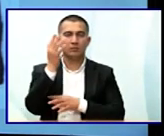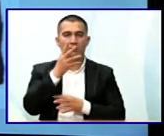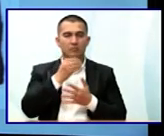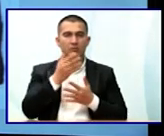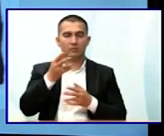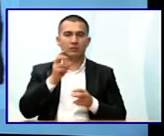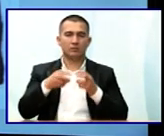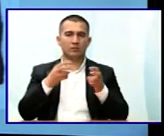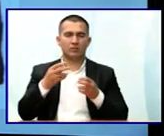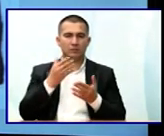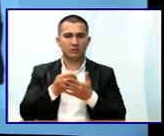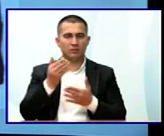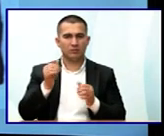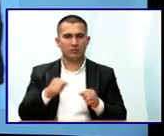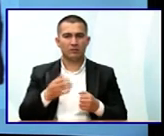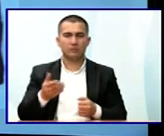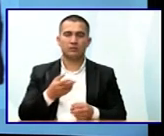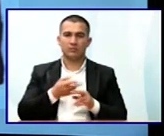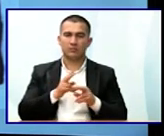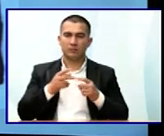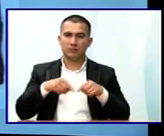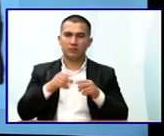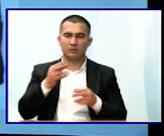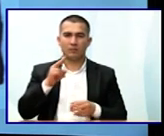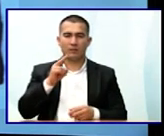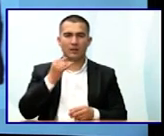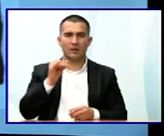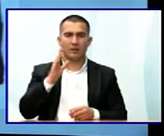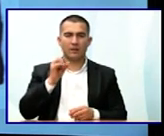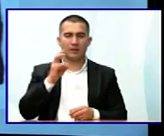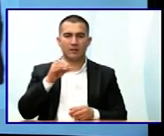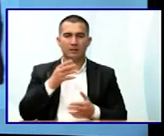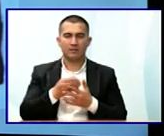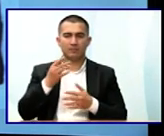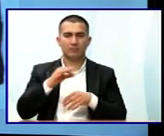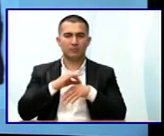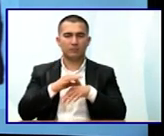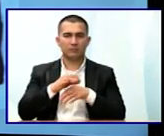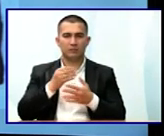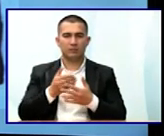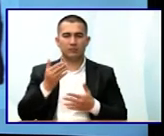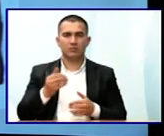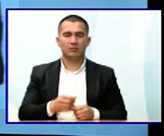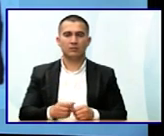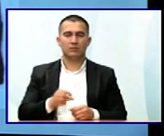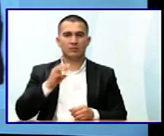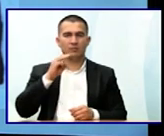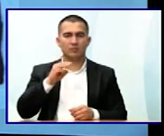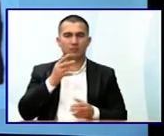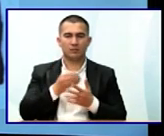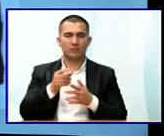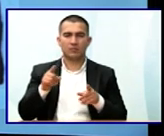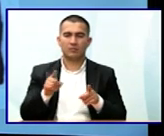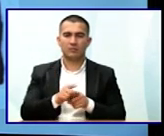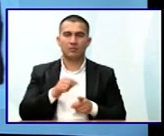olinadi. Payvandlash uchun dastlab payvanddag postlog'i T harfi shaklida